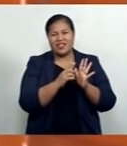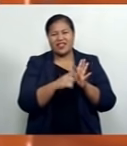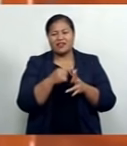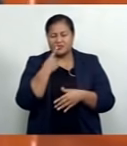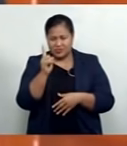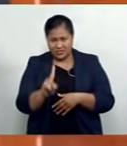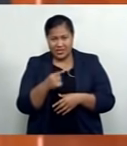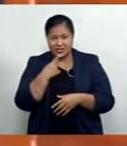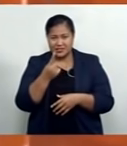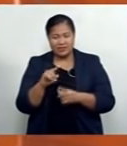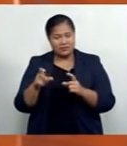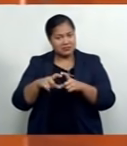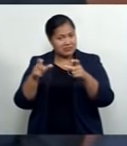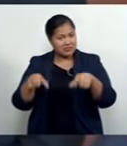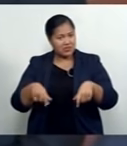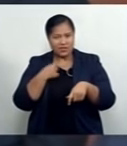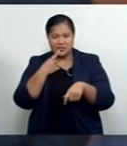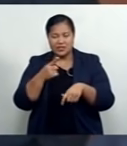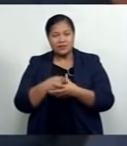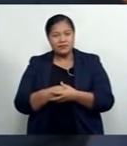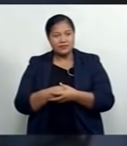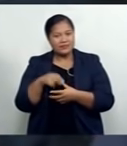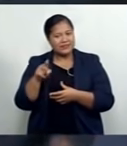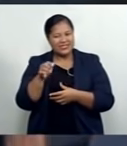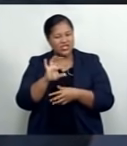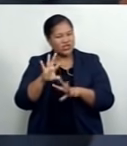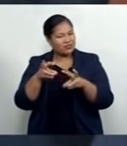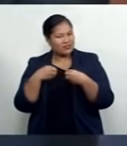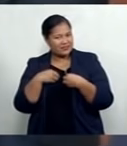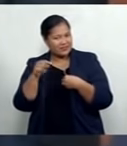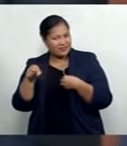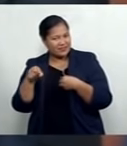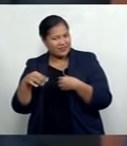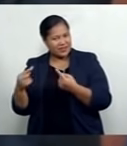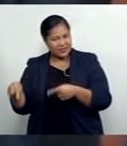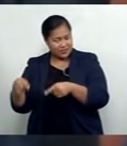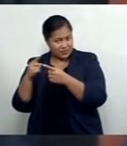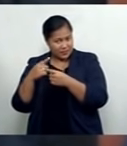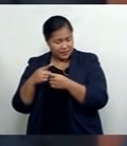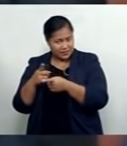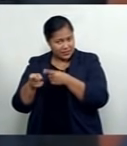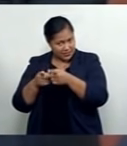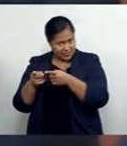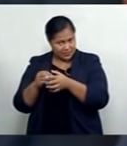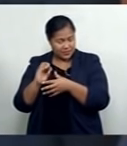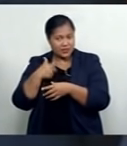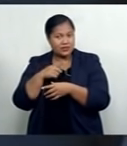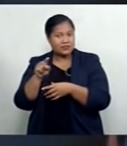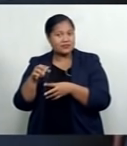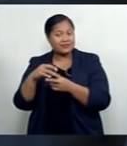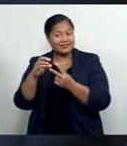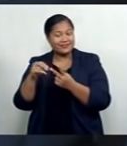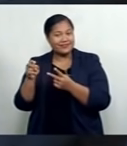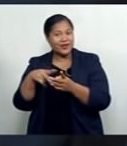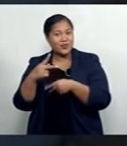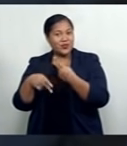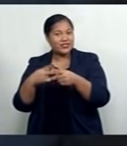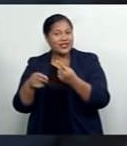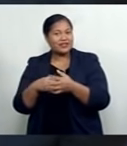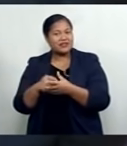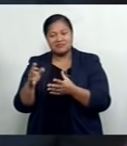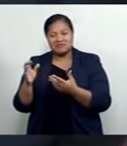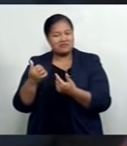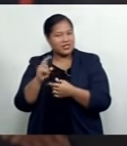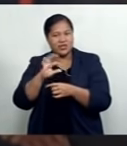Disputed Returns the case has been misconceived by the plaintiff, who has approached it in a selective process and failed to